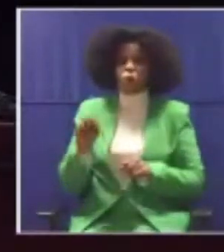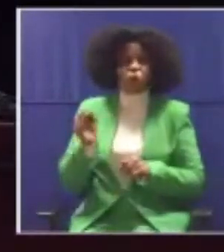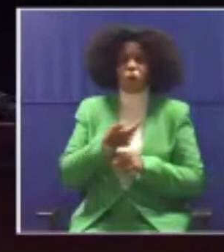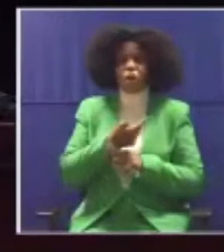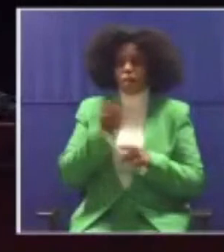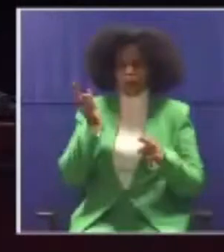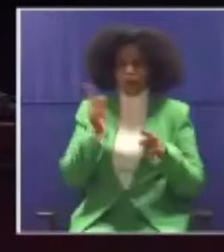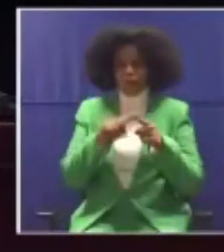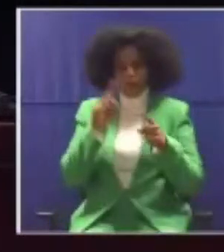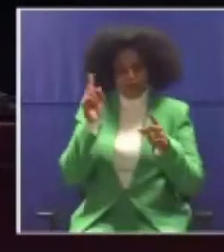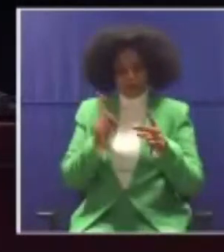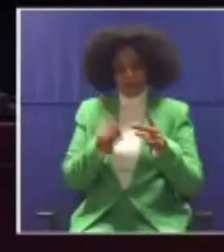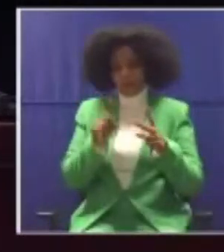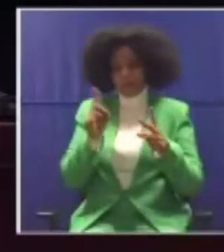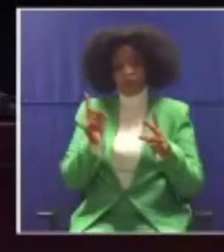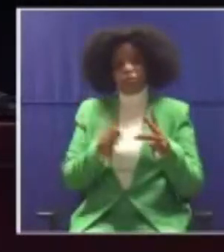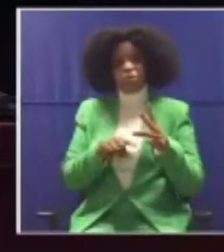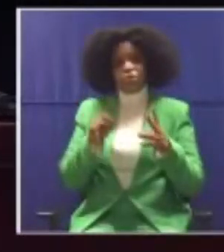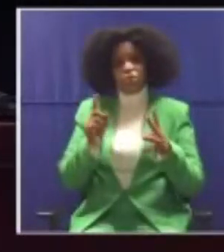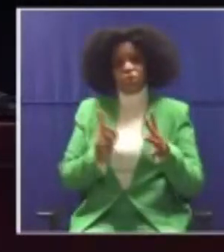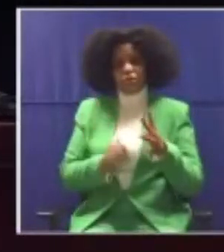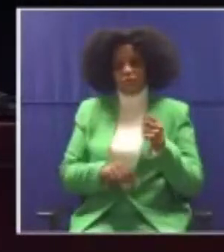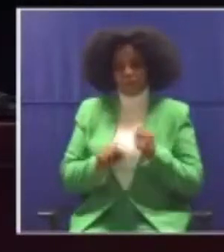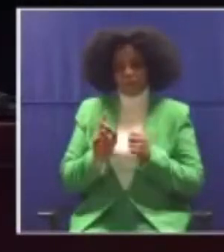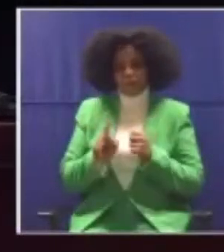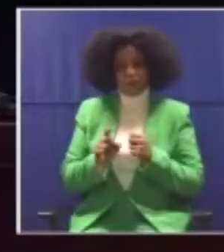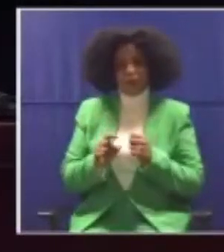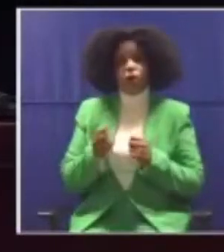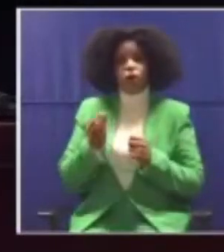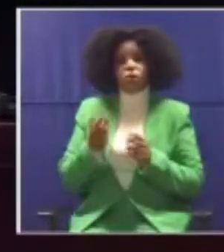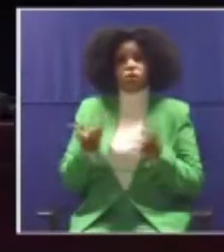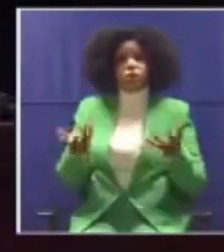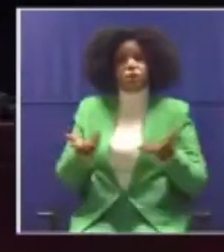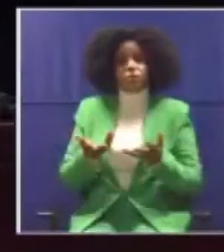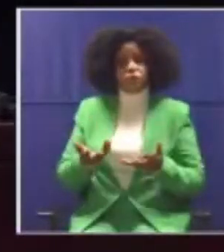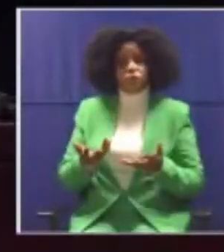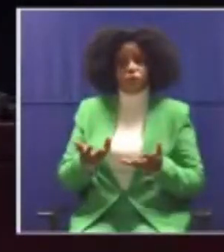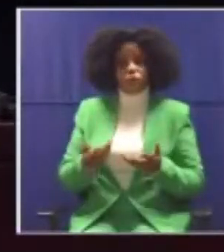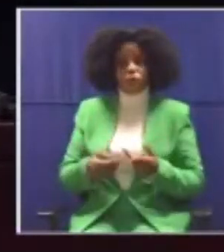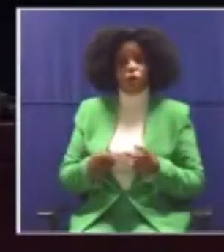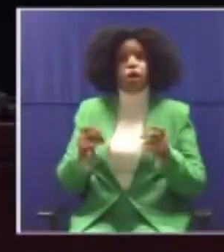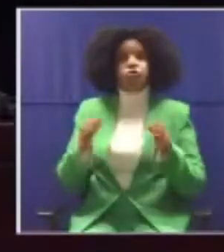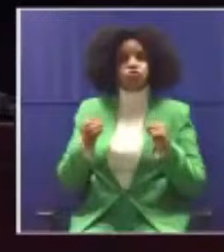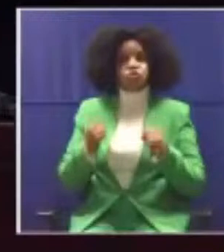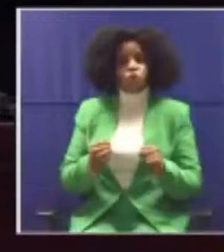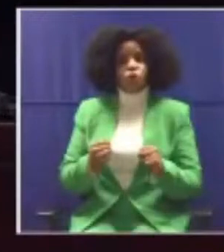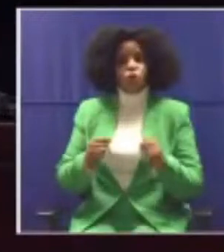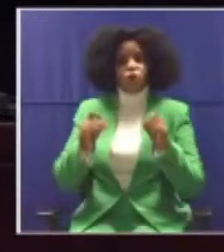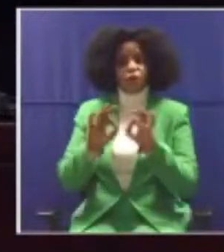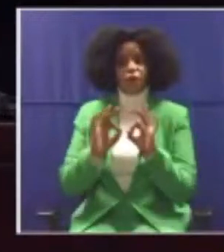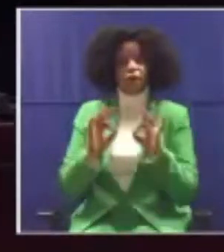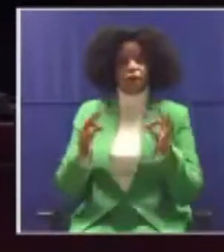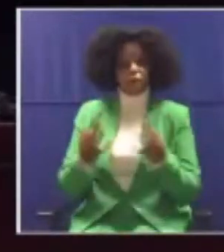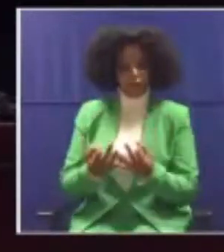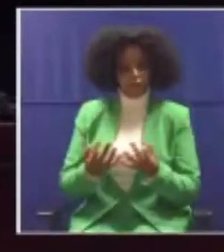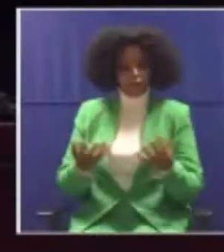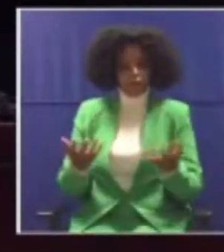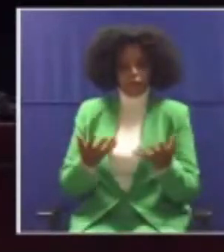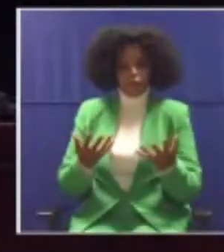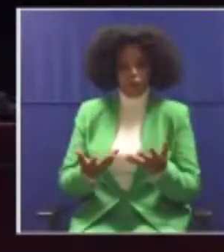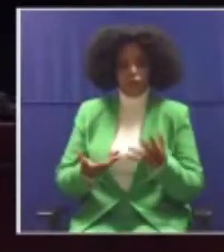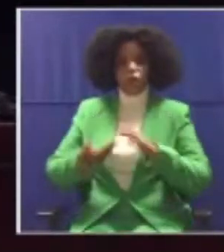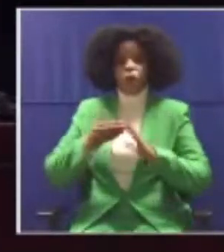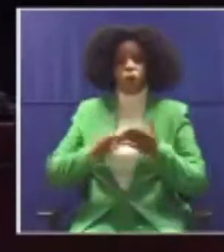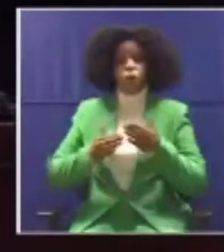possible for the thriving of strong families in our